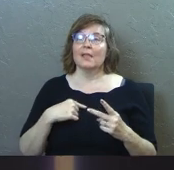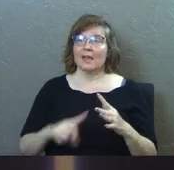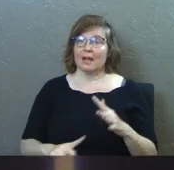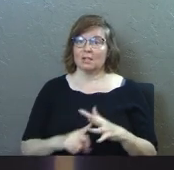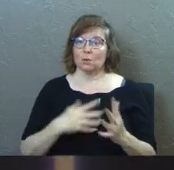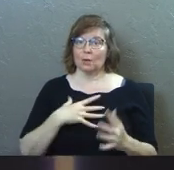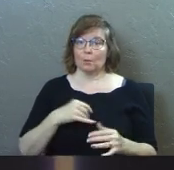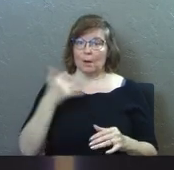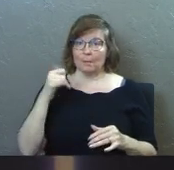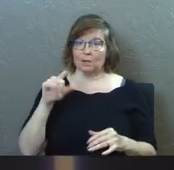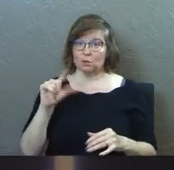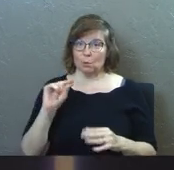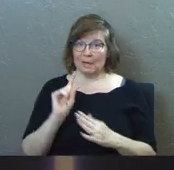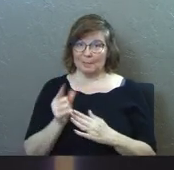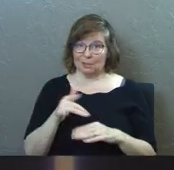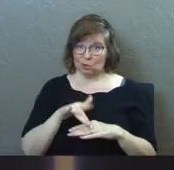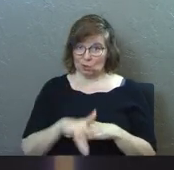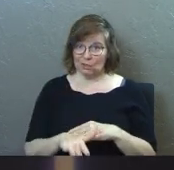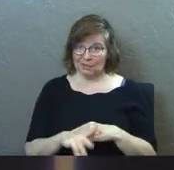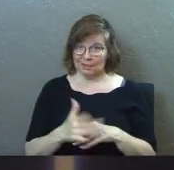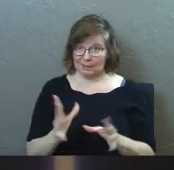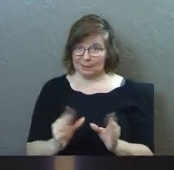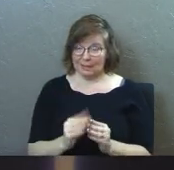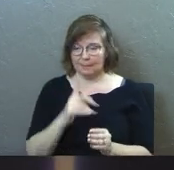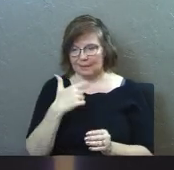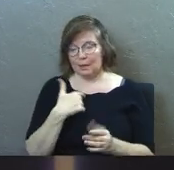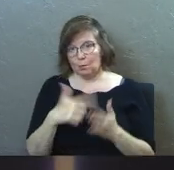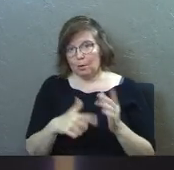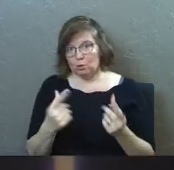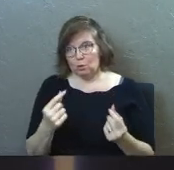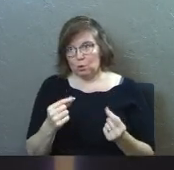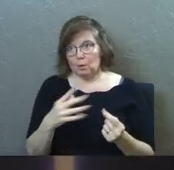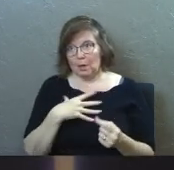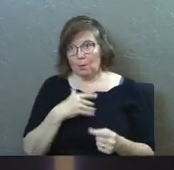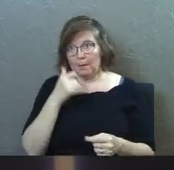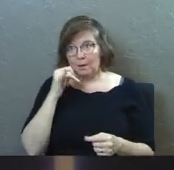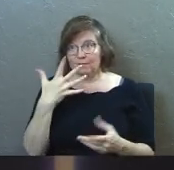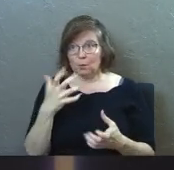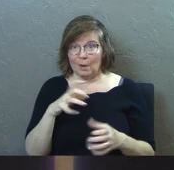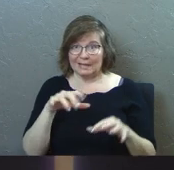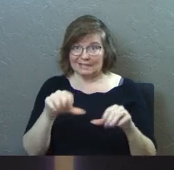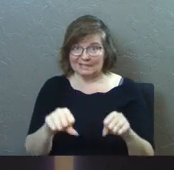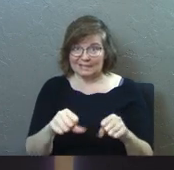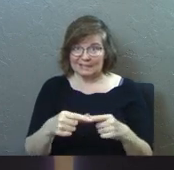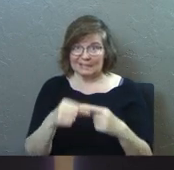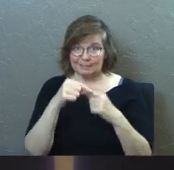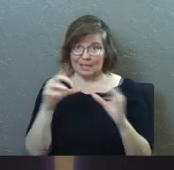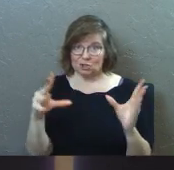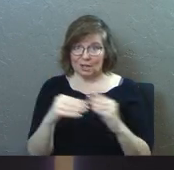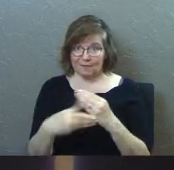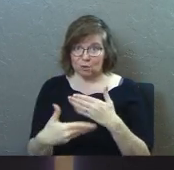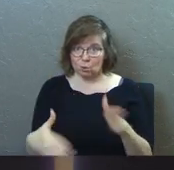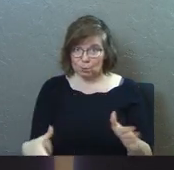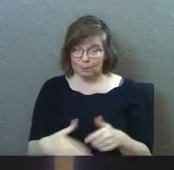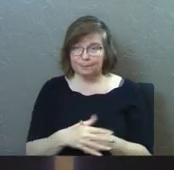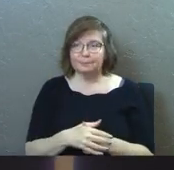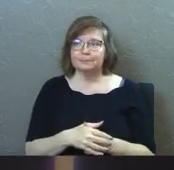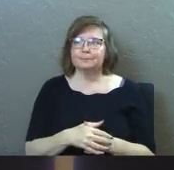showed up to White Buffalo 20 minutes before our meeting, because that's what you're supposed to do at White Buffalo if you want to steal the special conference room.